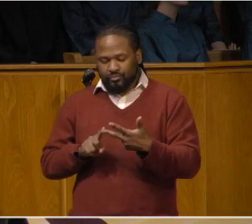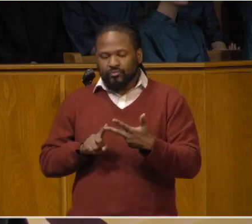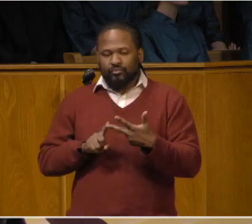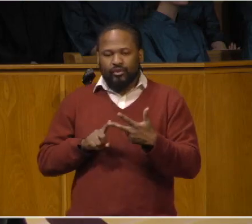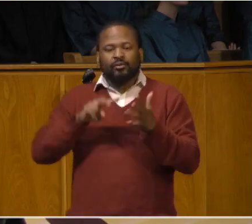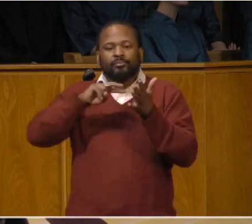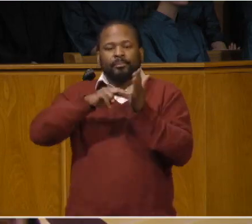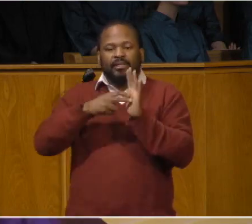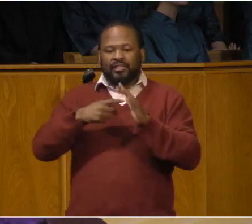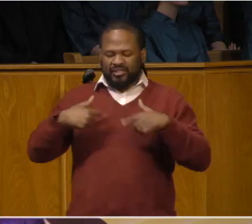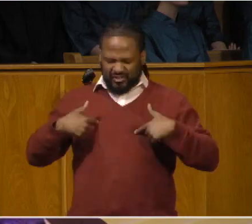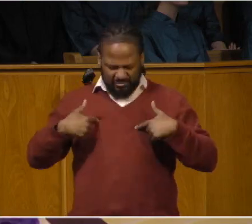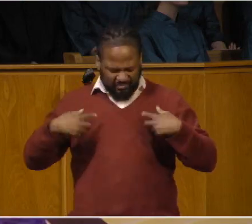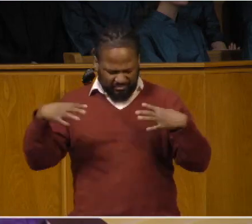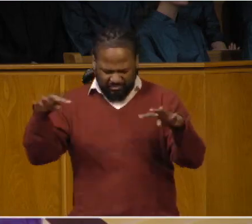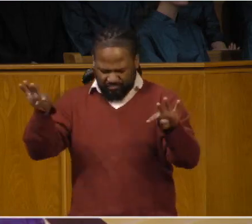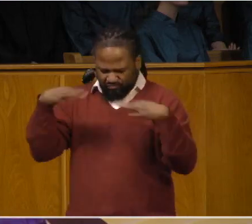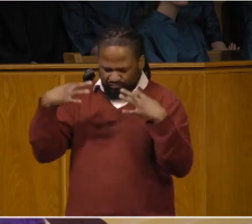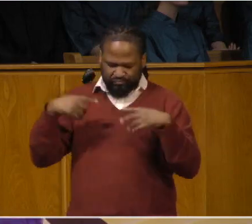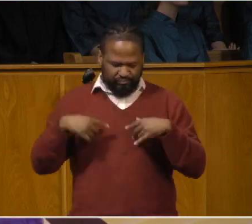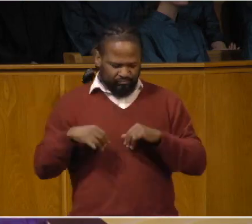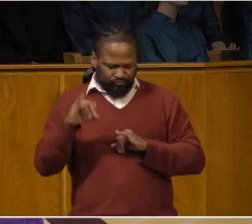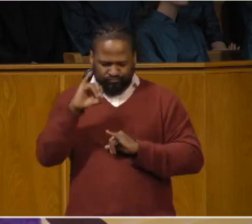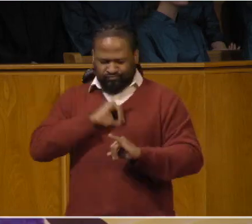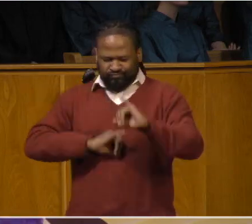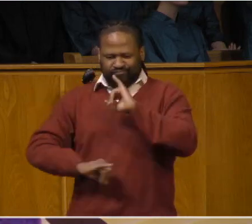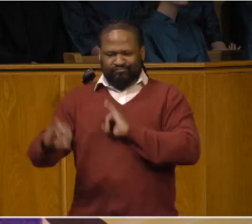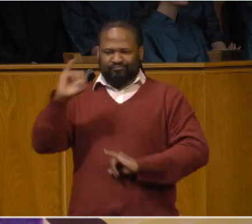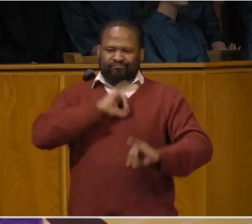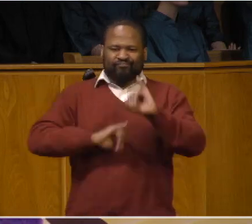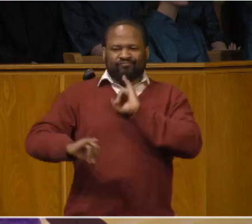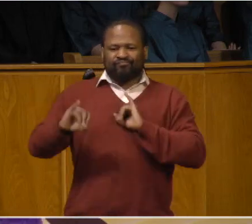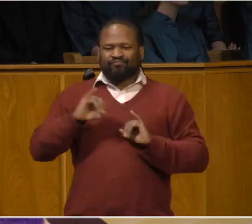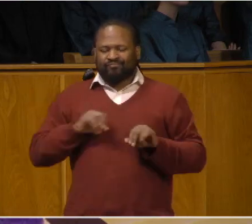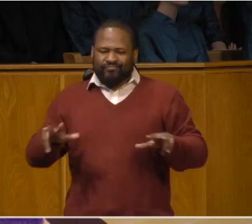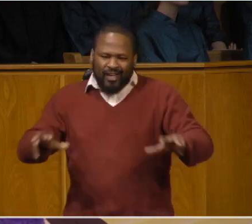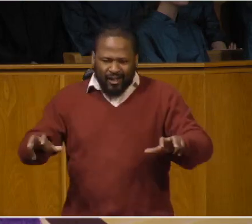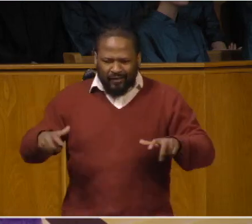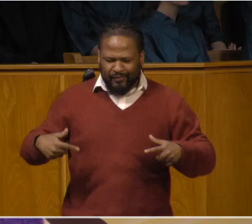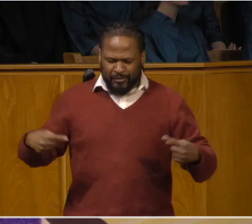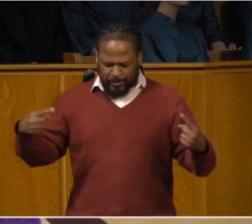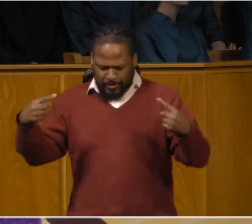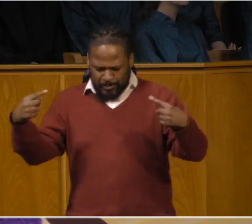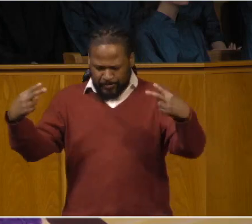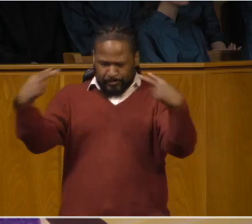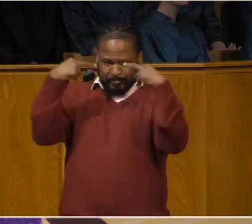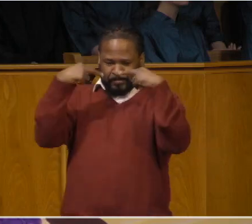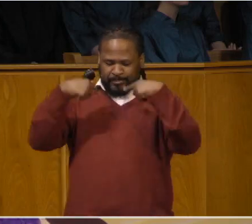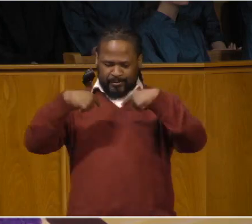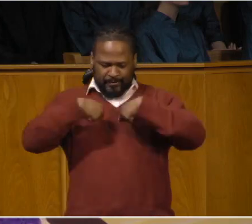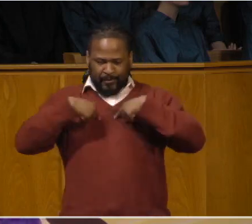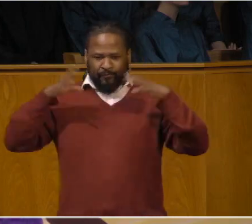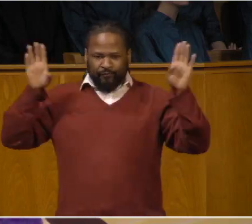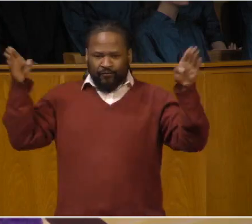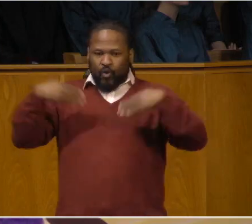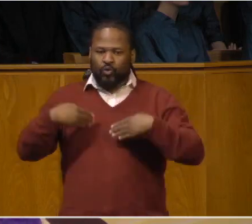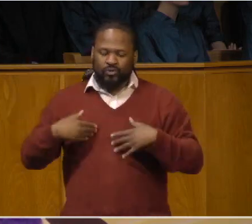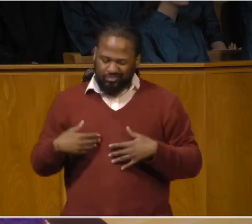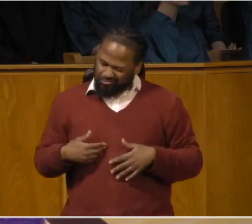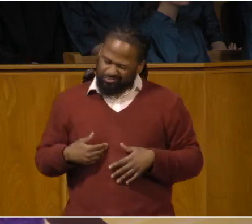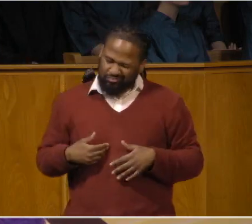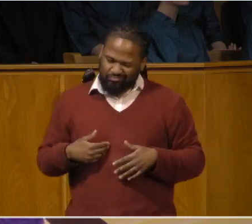from selfishness and sin, a reestablishment of a relationship with God and with other